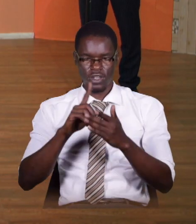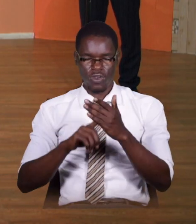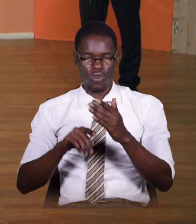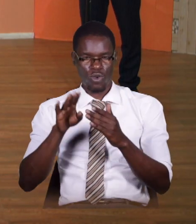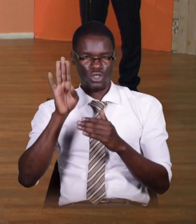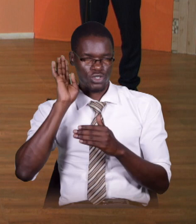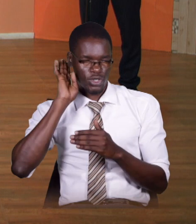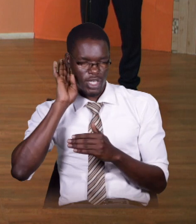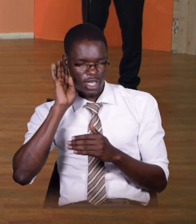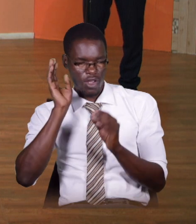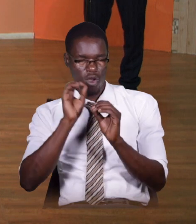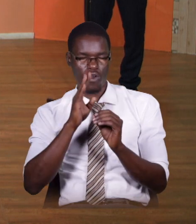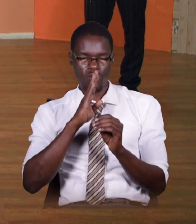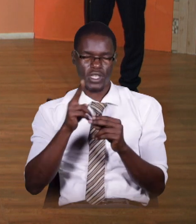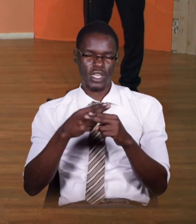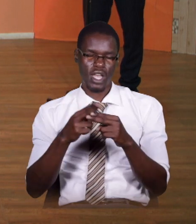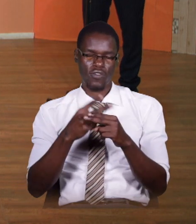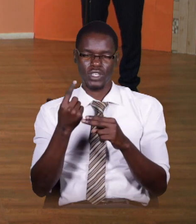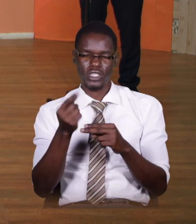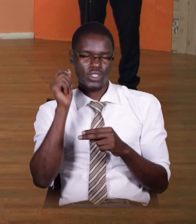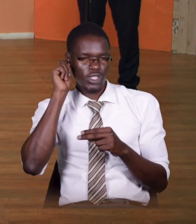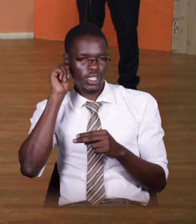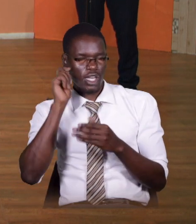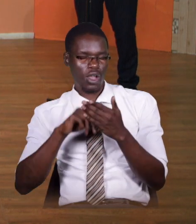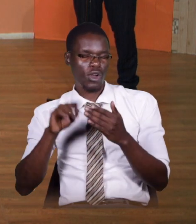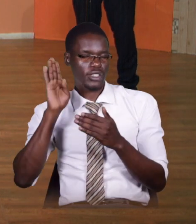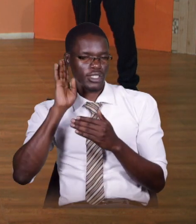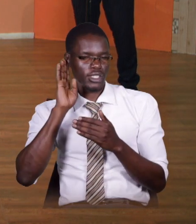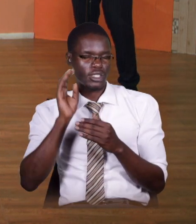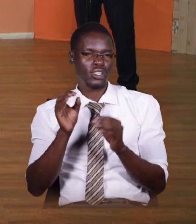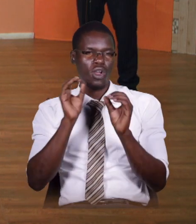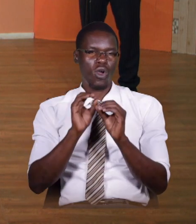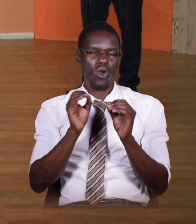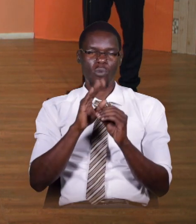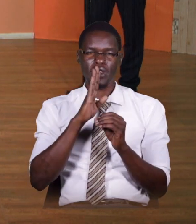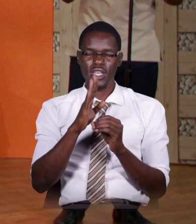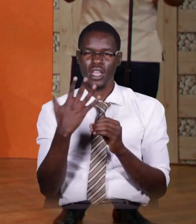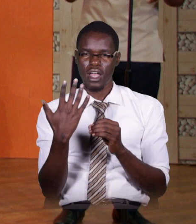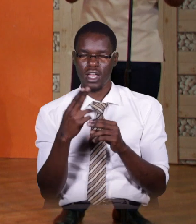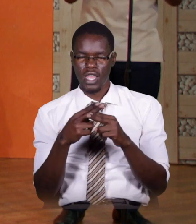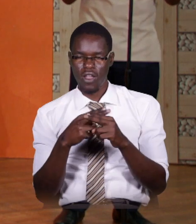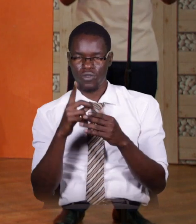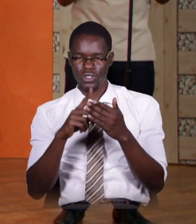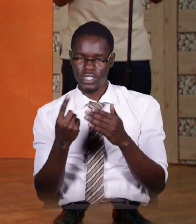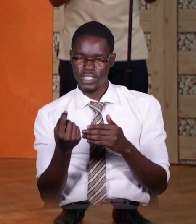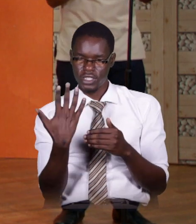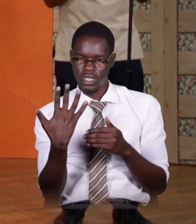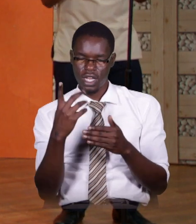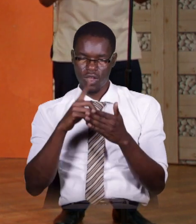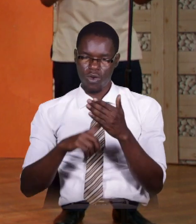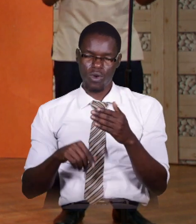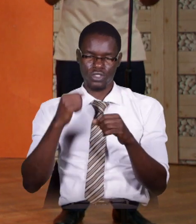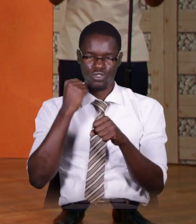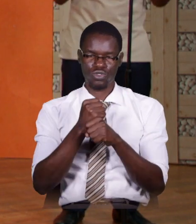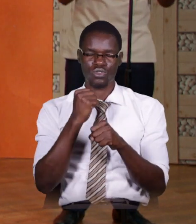in love. Oh, be careful, little ears, what you hear. Hands. Oh, be careful, little hands, what